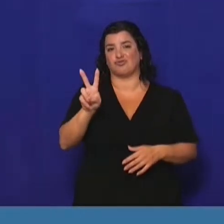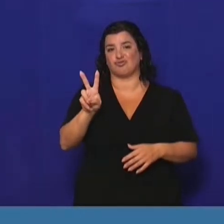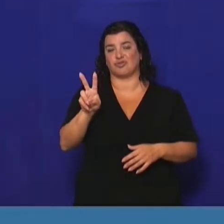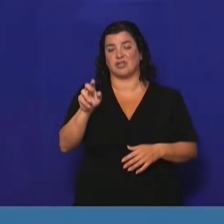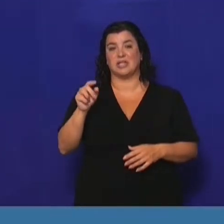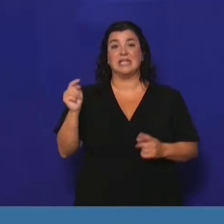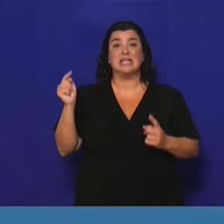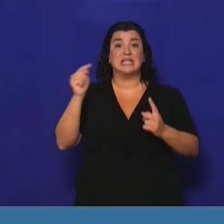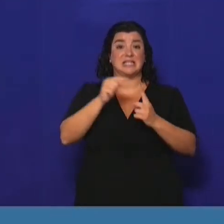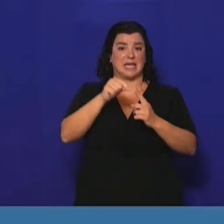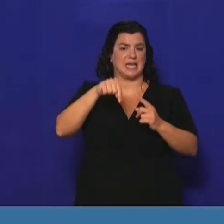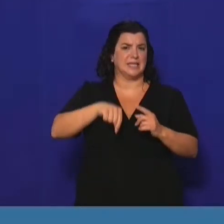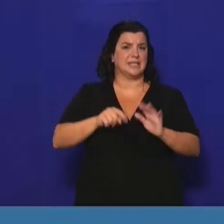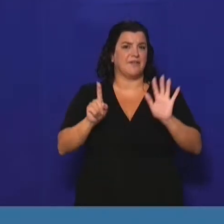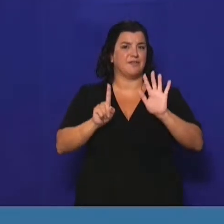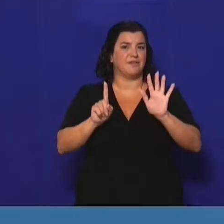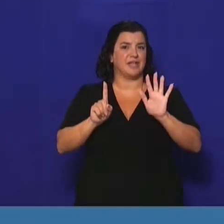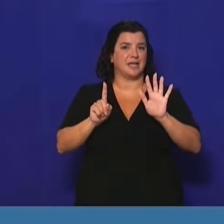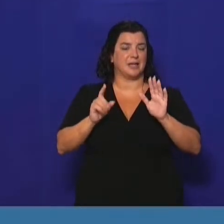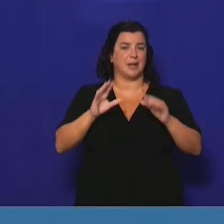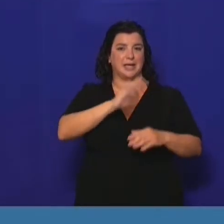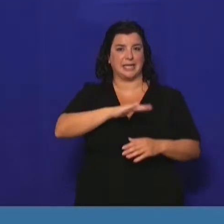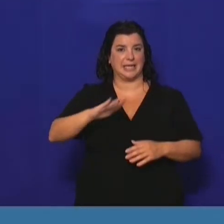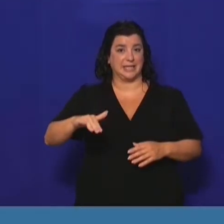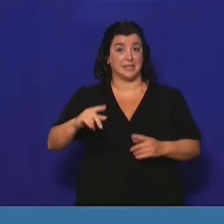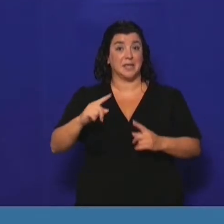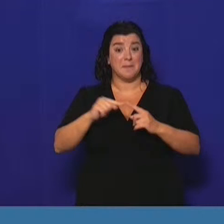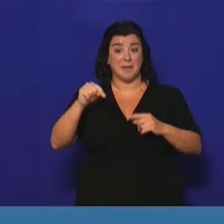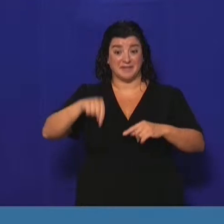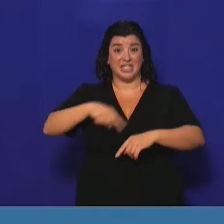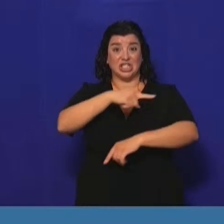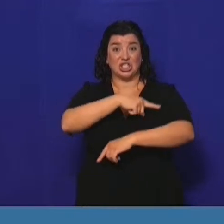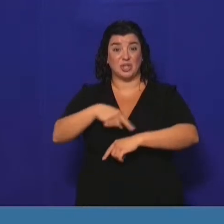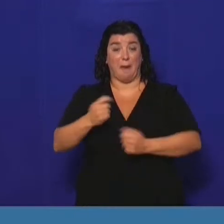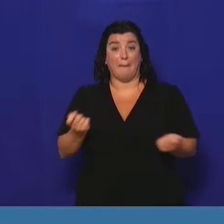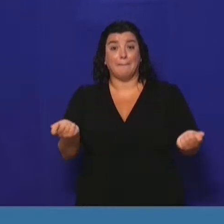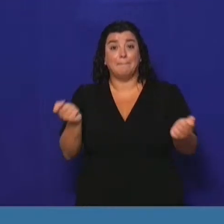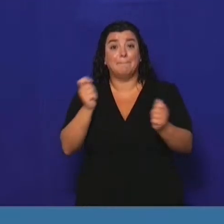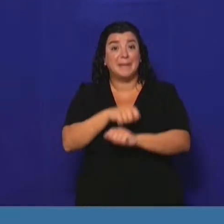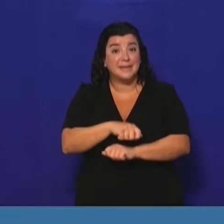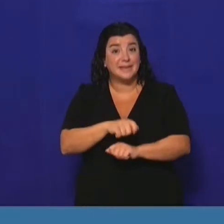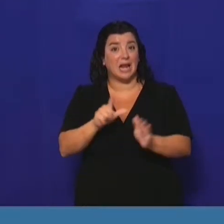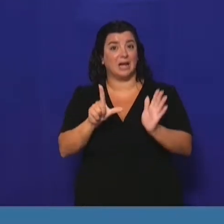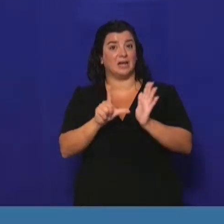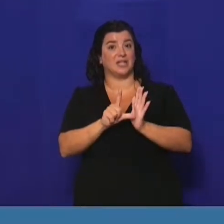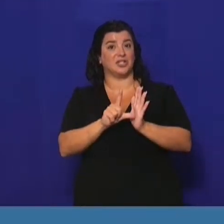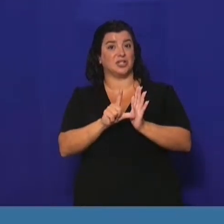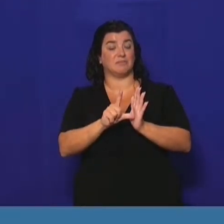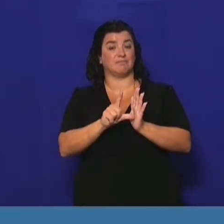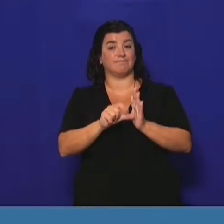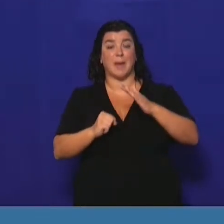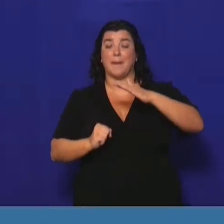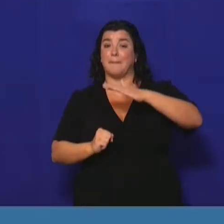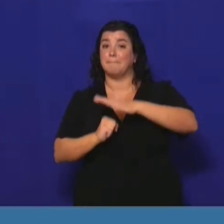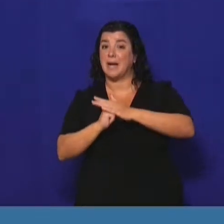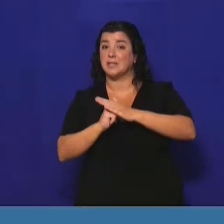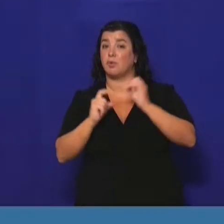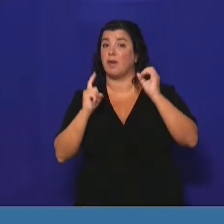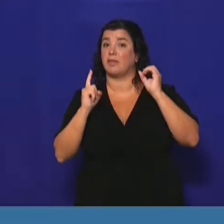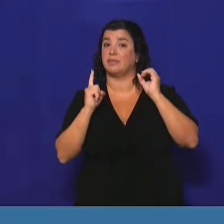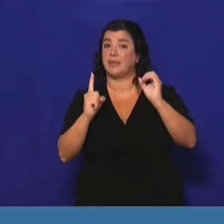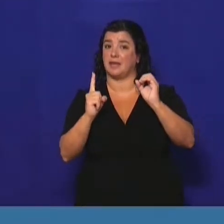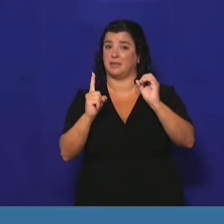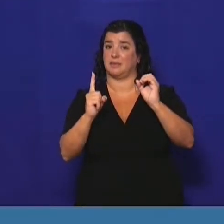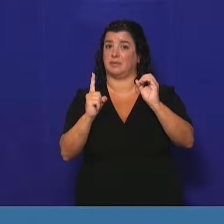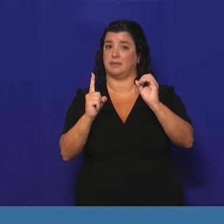ġemat massimi ta' 15-il persuna, però propju minn din il-ġimgħa il-liġi ġiet aġġornata li ma jistgħux ikunu iktar minn